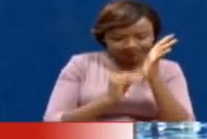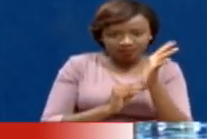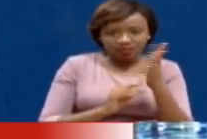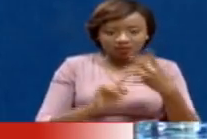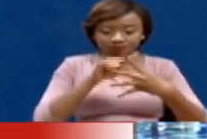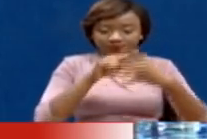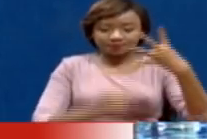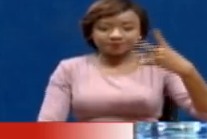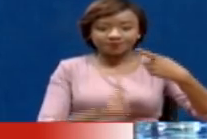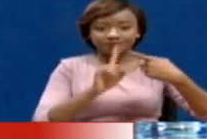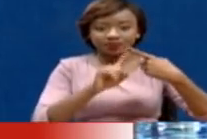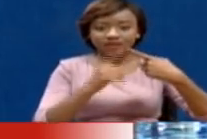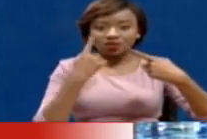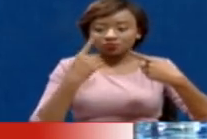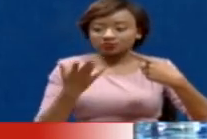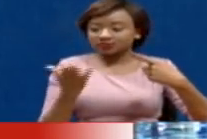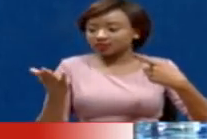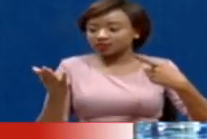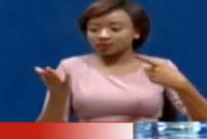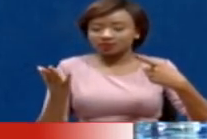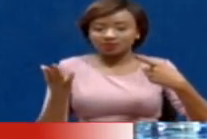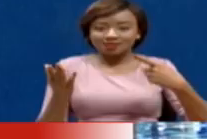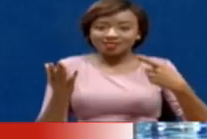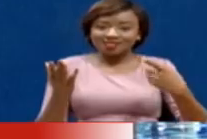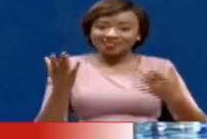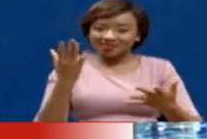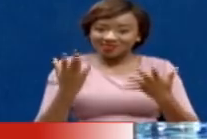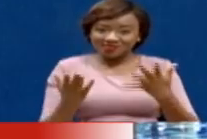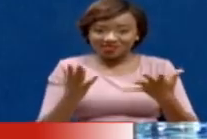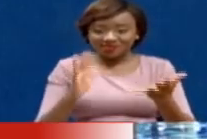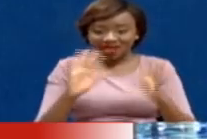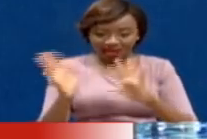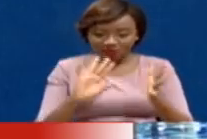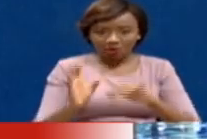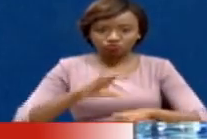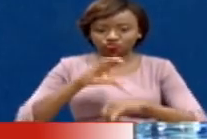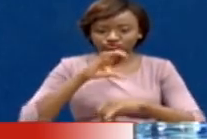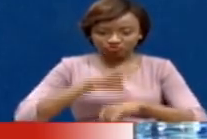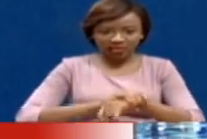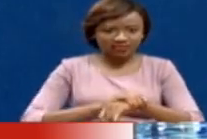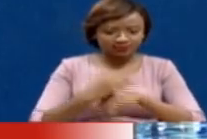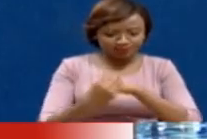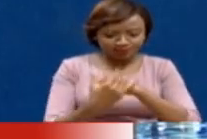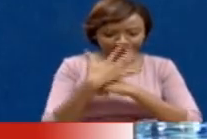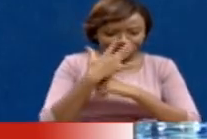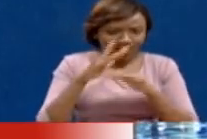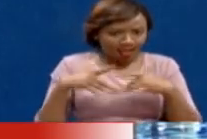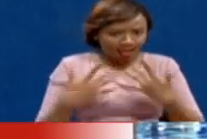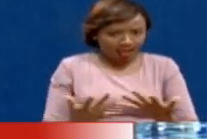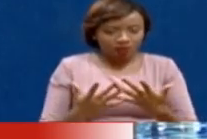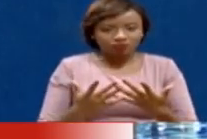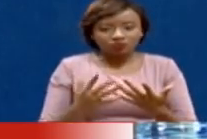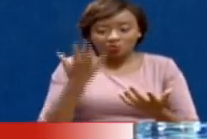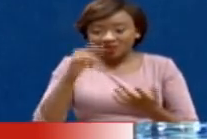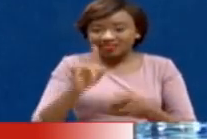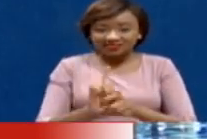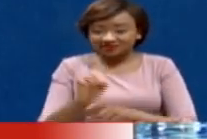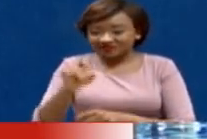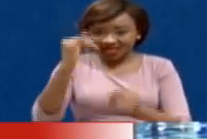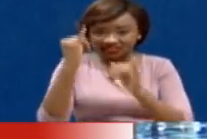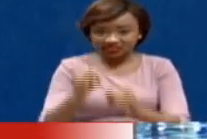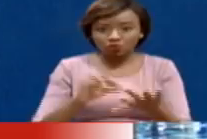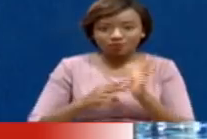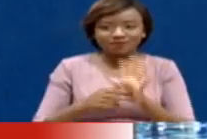parameters. One is the susceptibility to getting the infection. This being a new virus, it means all Kenyans